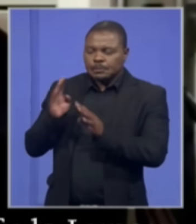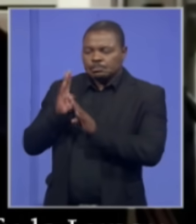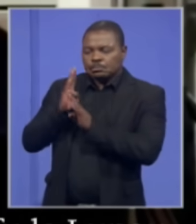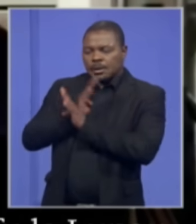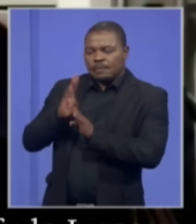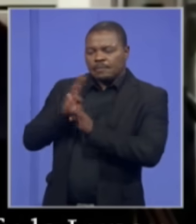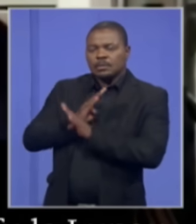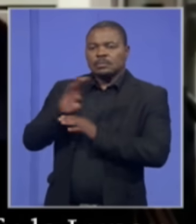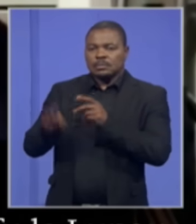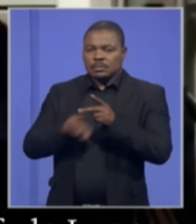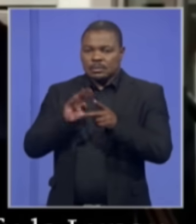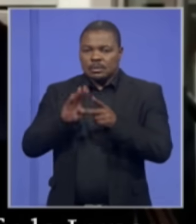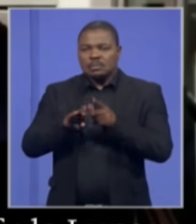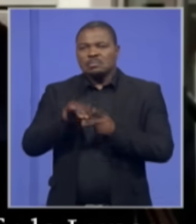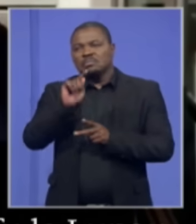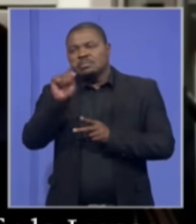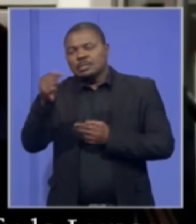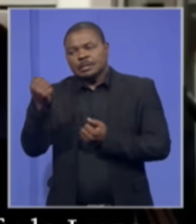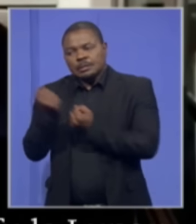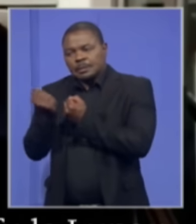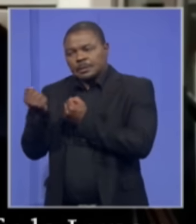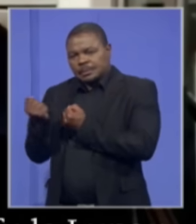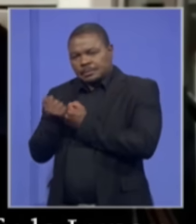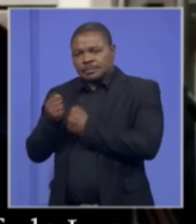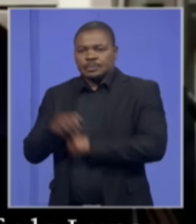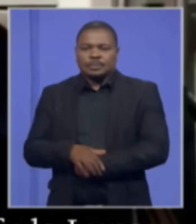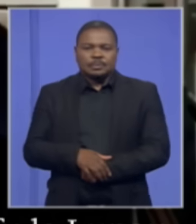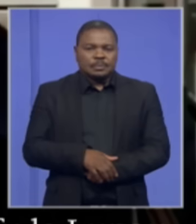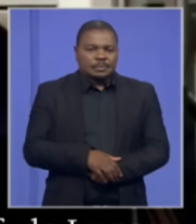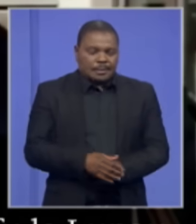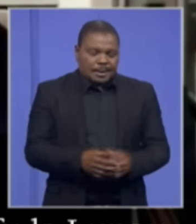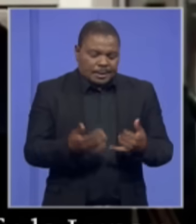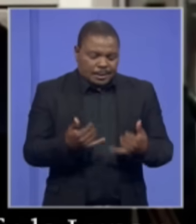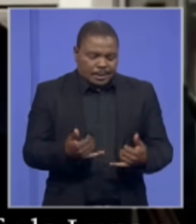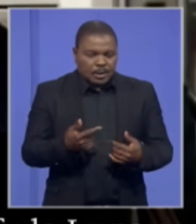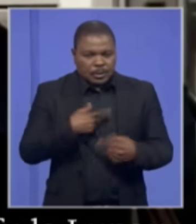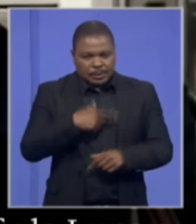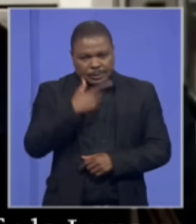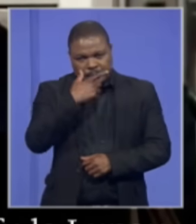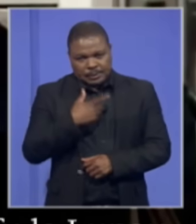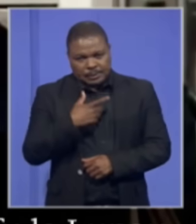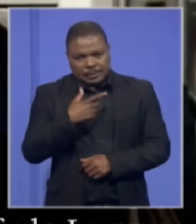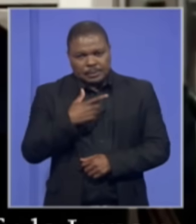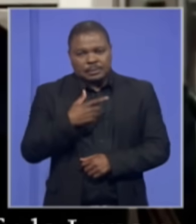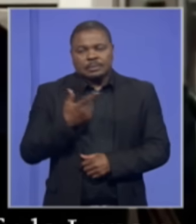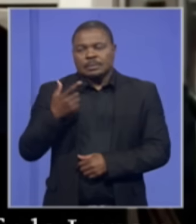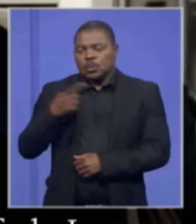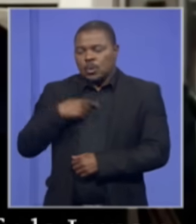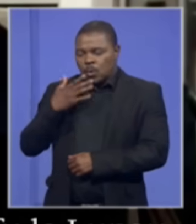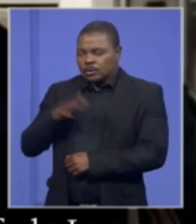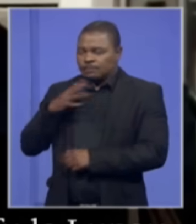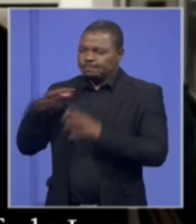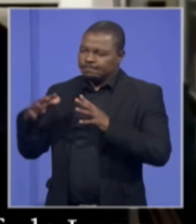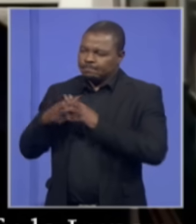support from all well-wishers. In this moment of grief, we invoke the spirit of one Zambia, one